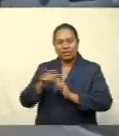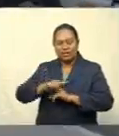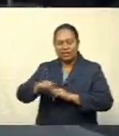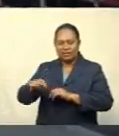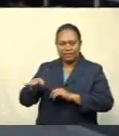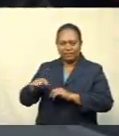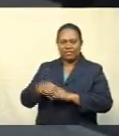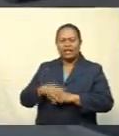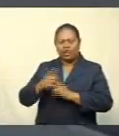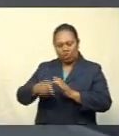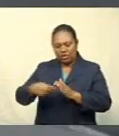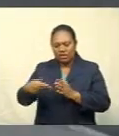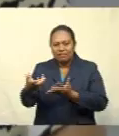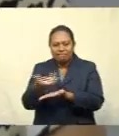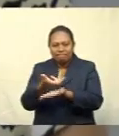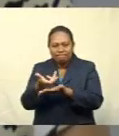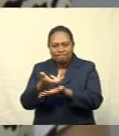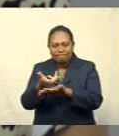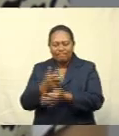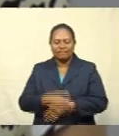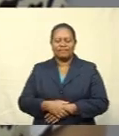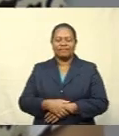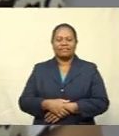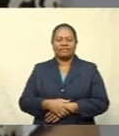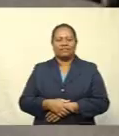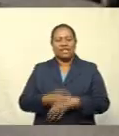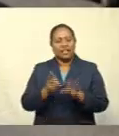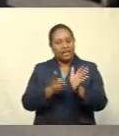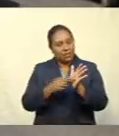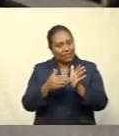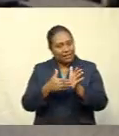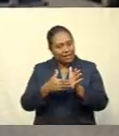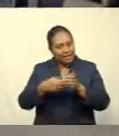that discussion with them about their product placement in the New Zealand market.